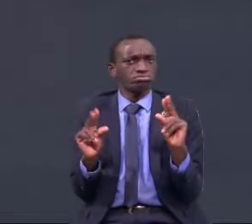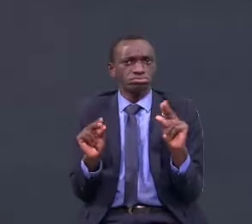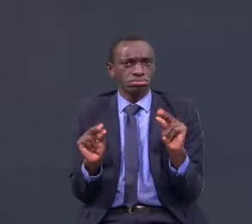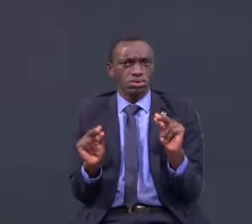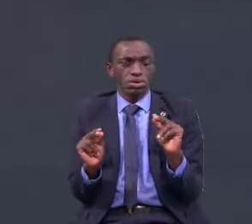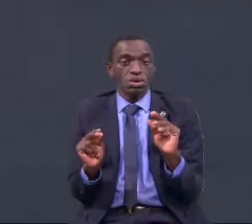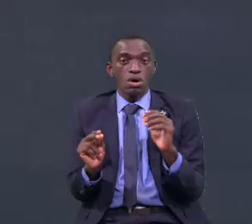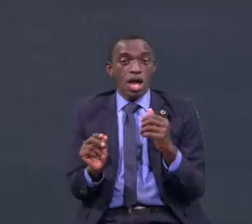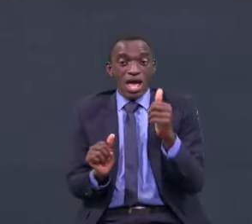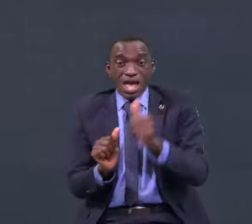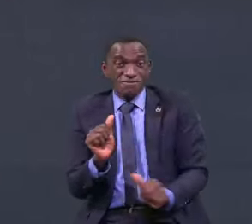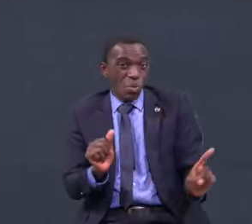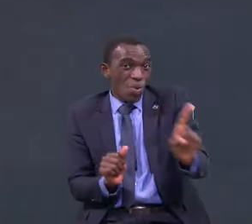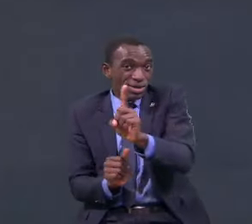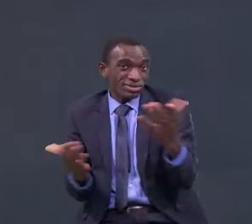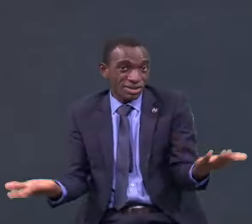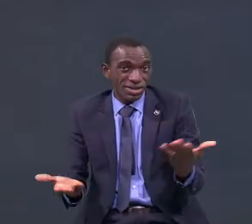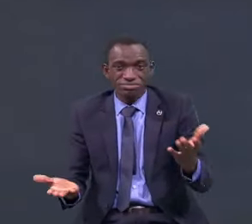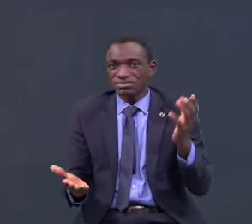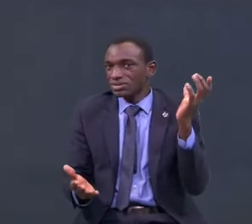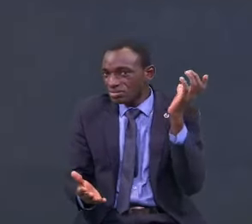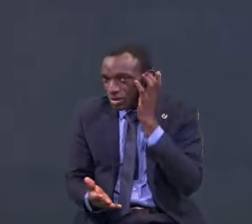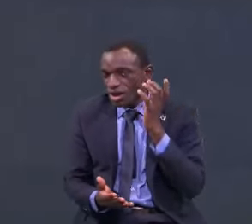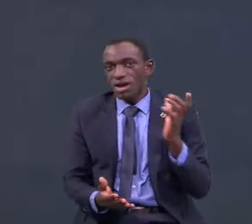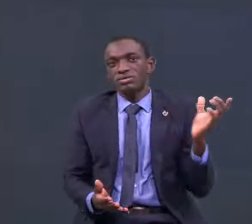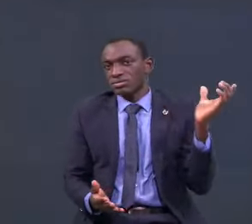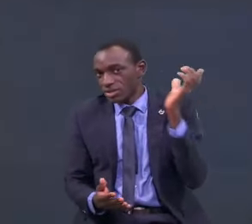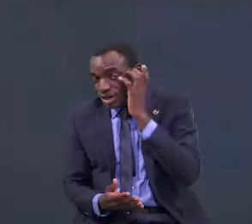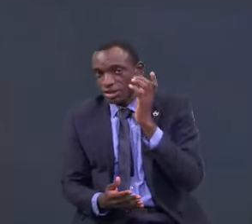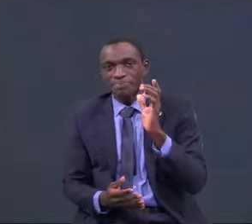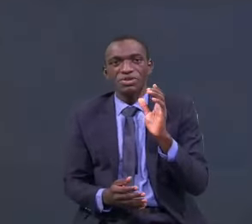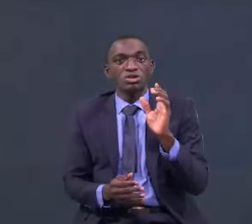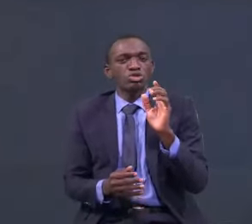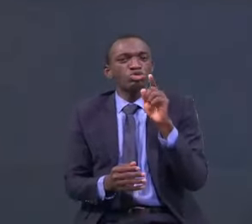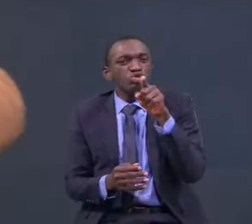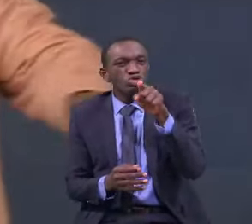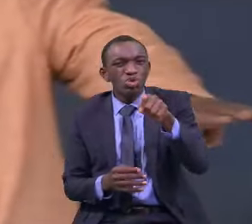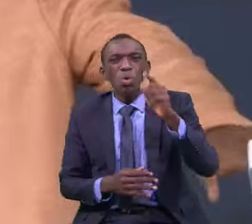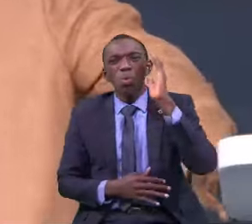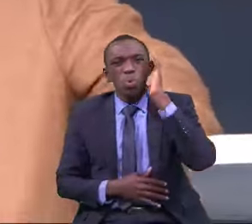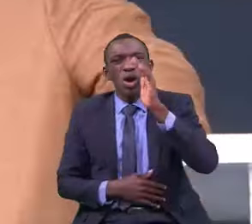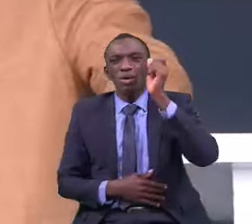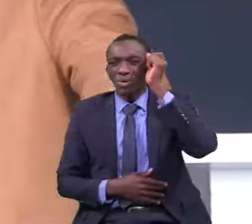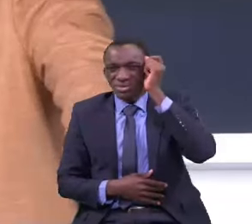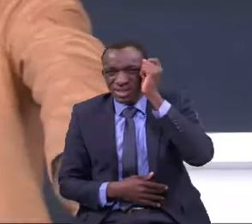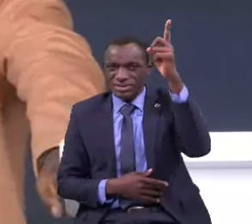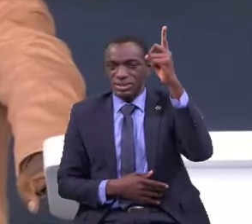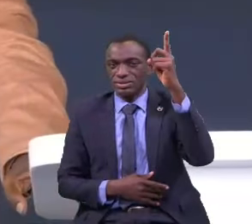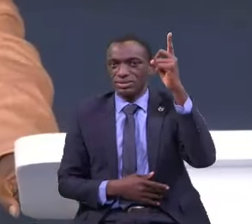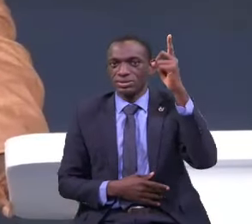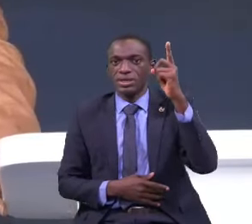Everyone here, everyone listening, that you will understand that